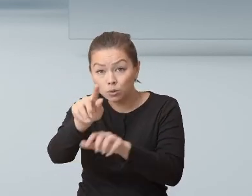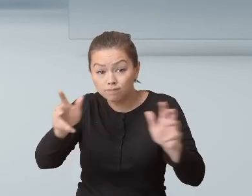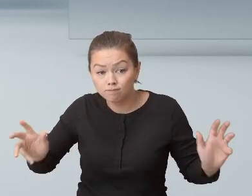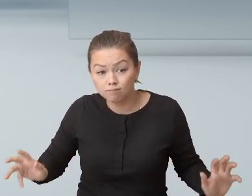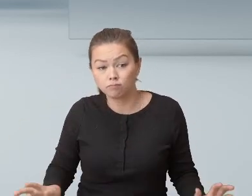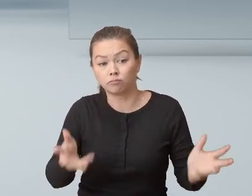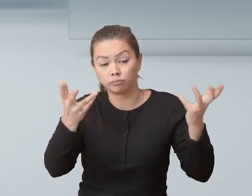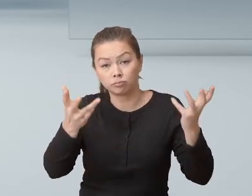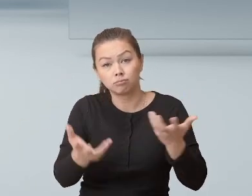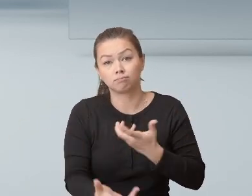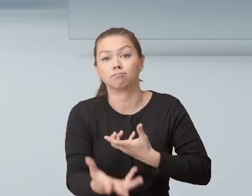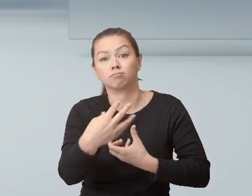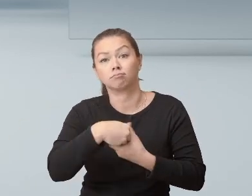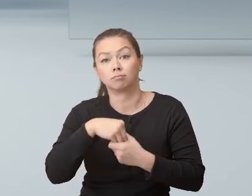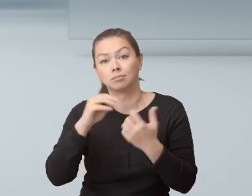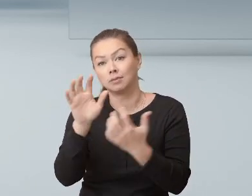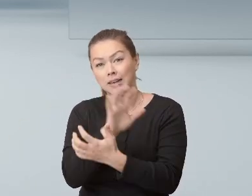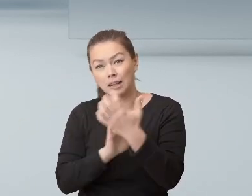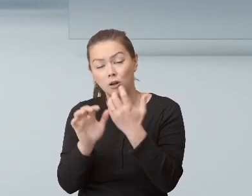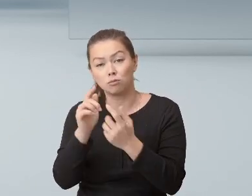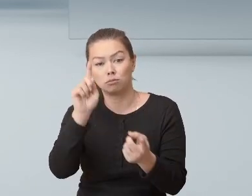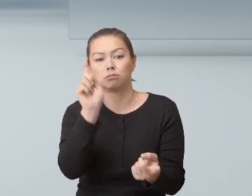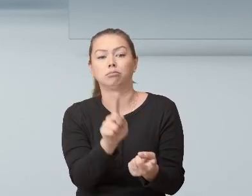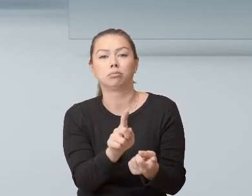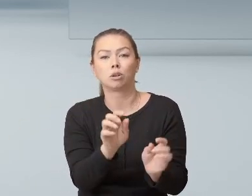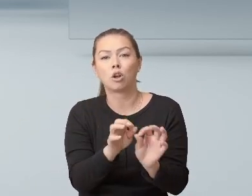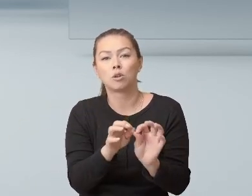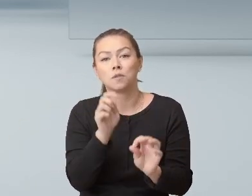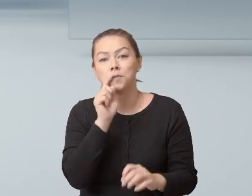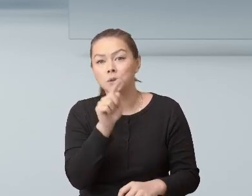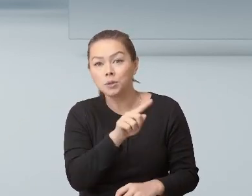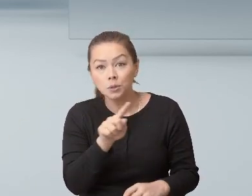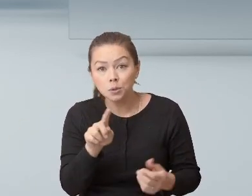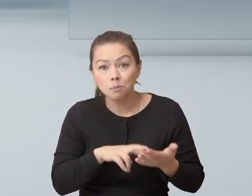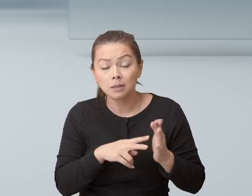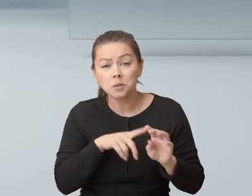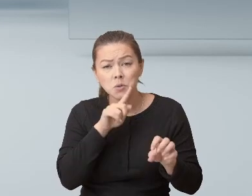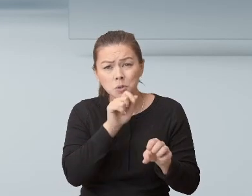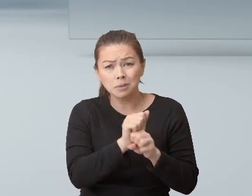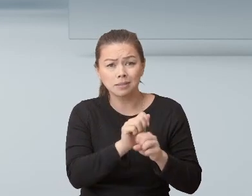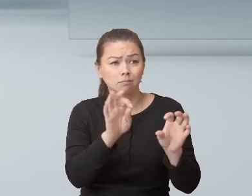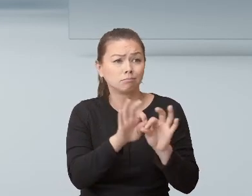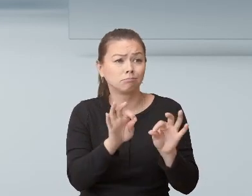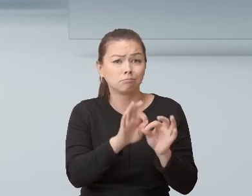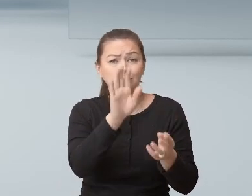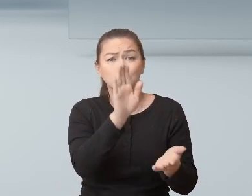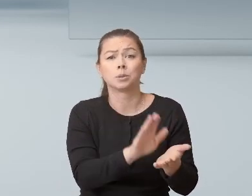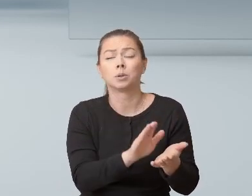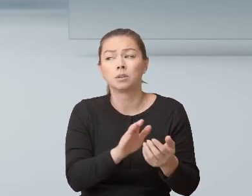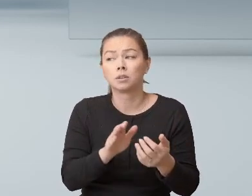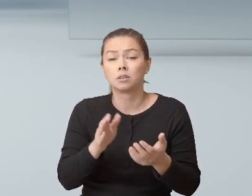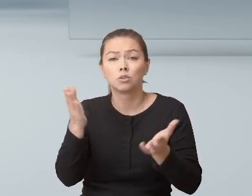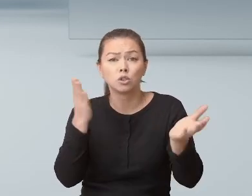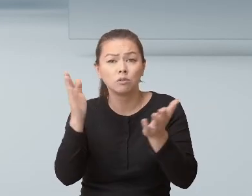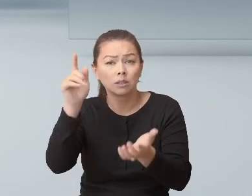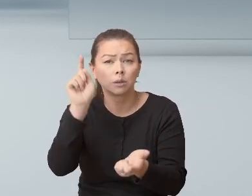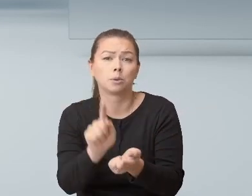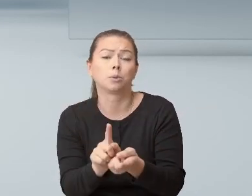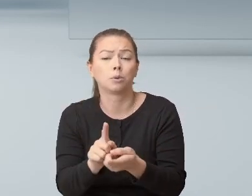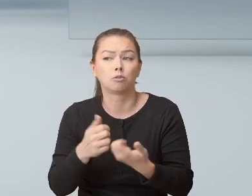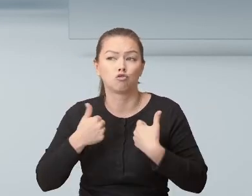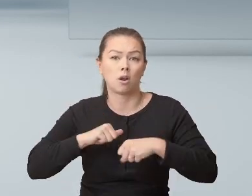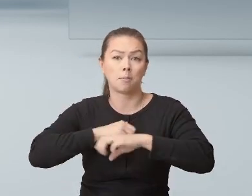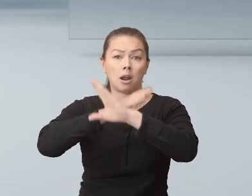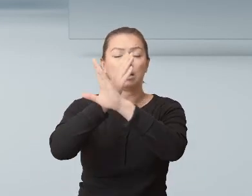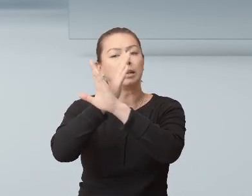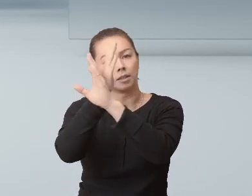defray some of that cost for you. So they're helping with the discount on software. They're helping with the services. I mean, they're trying to get rid of all the obstacles for you to move so you can get